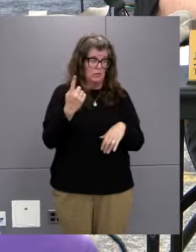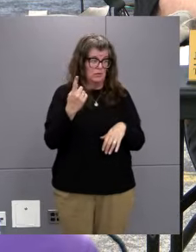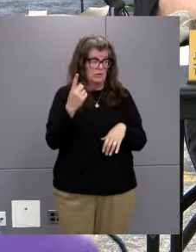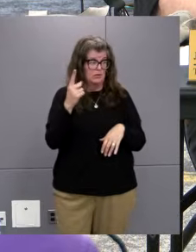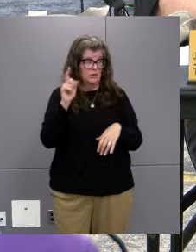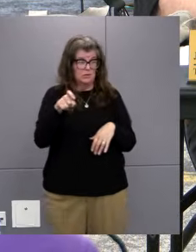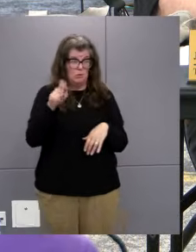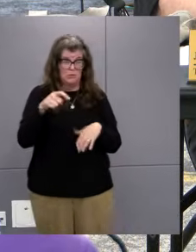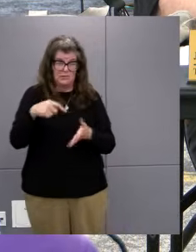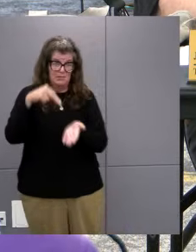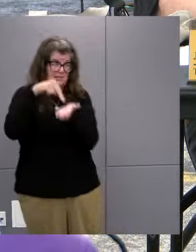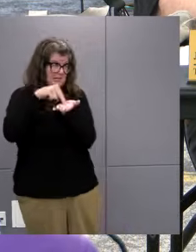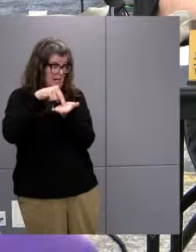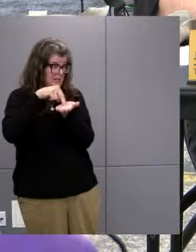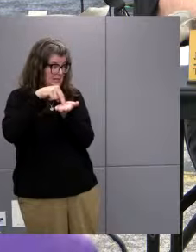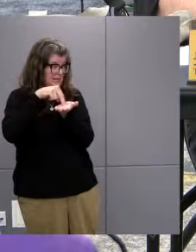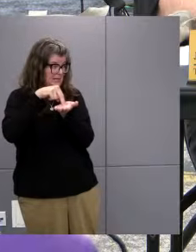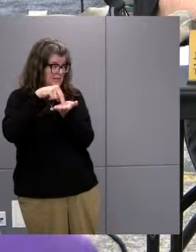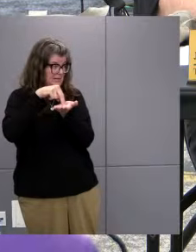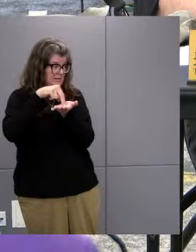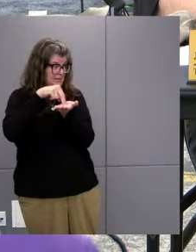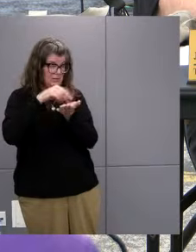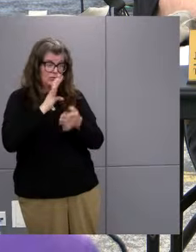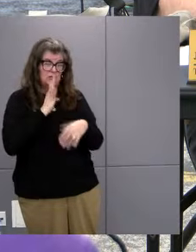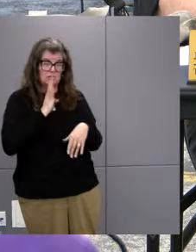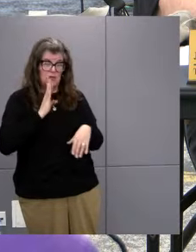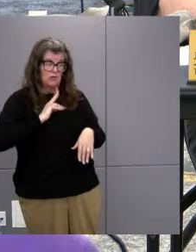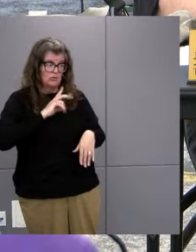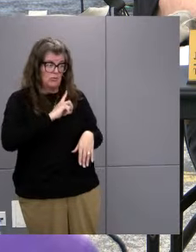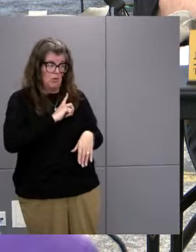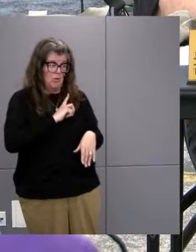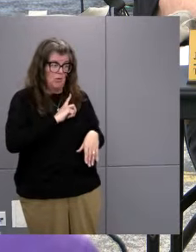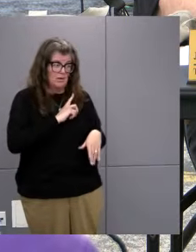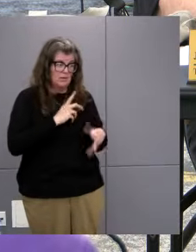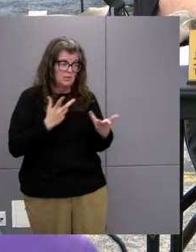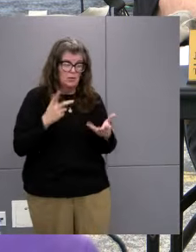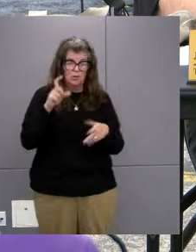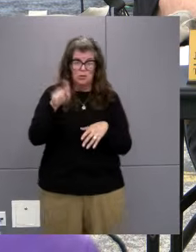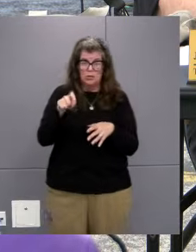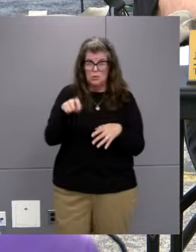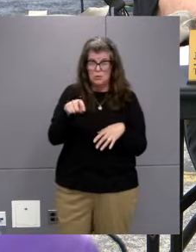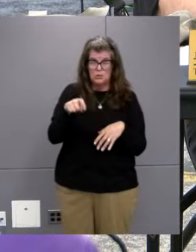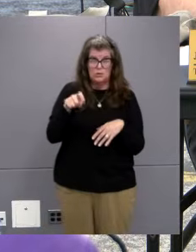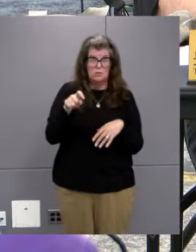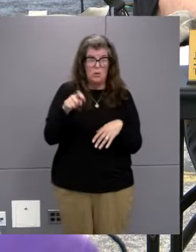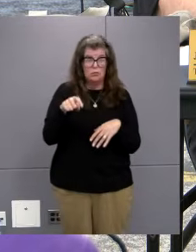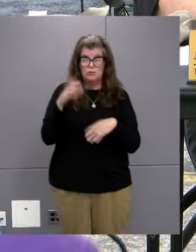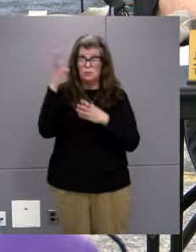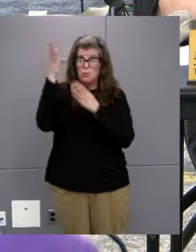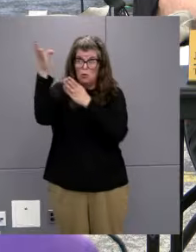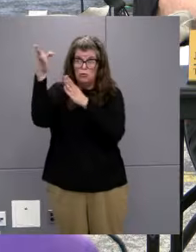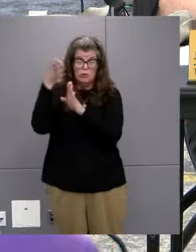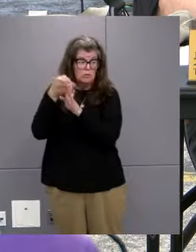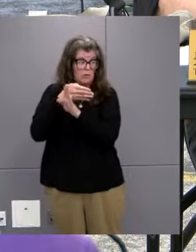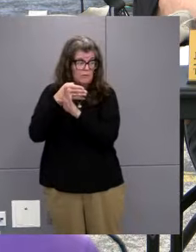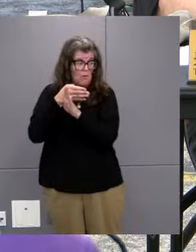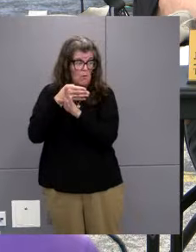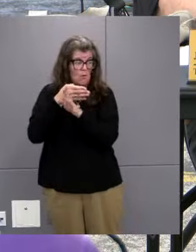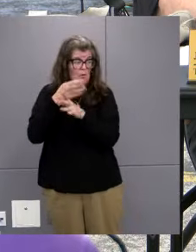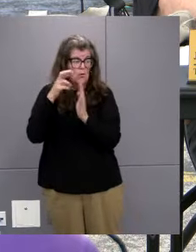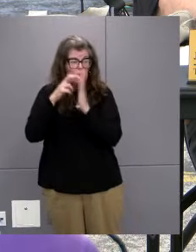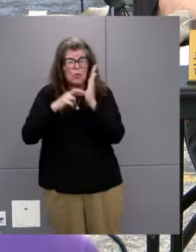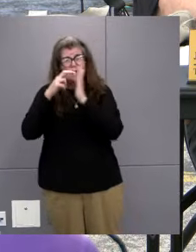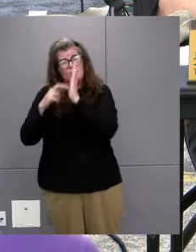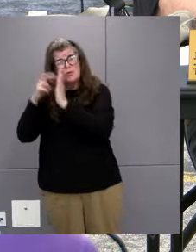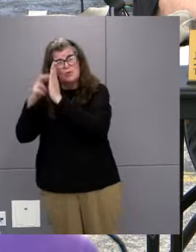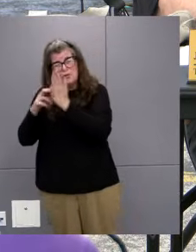supposed to stand up. None of us have stood up when we talk to the board. We are supposed to, before we make those motions, there's many rules that we have